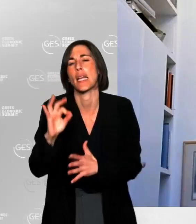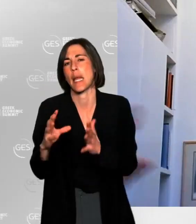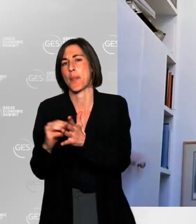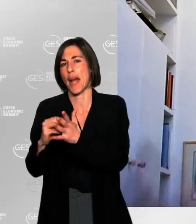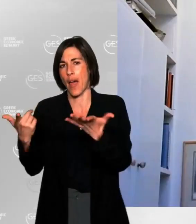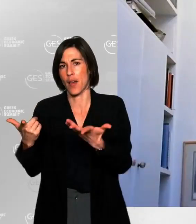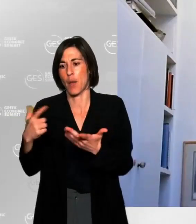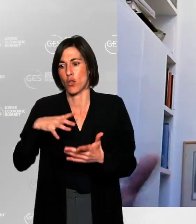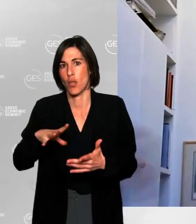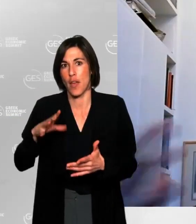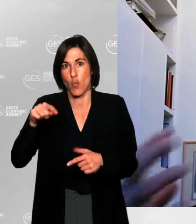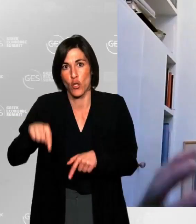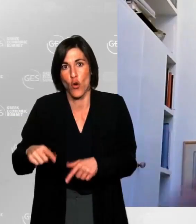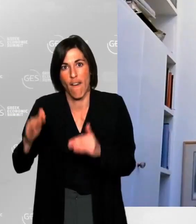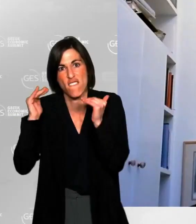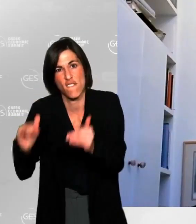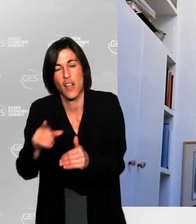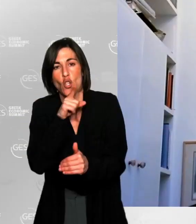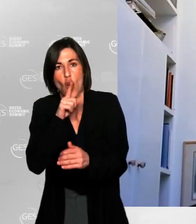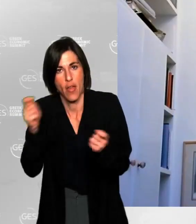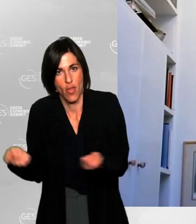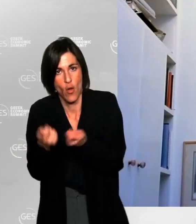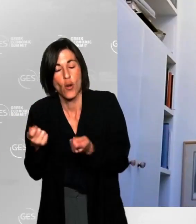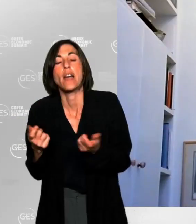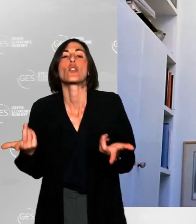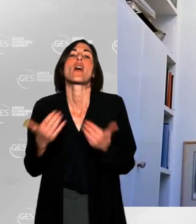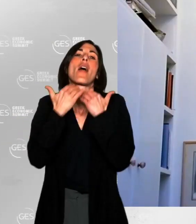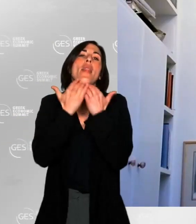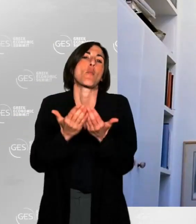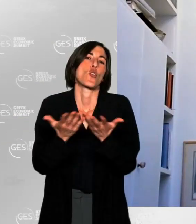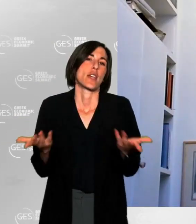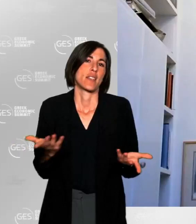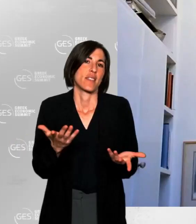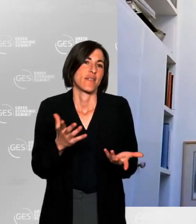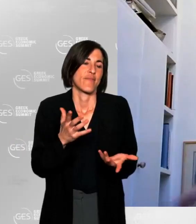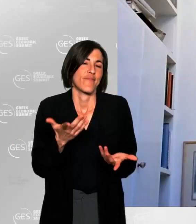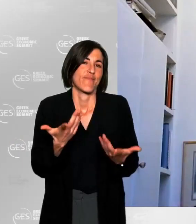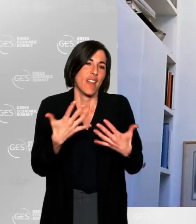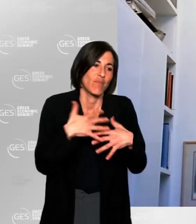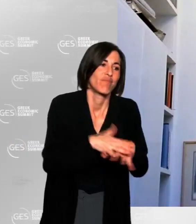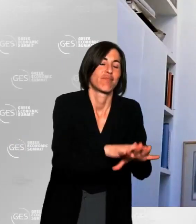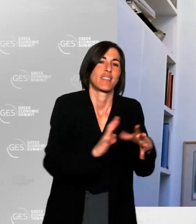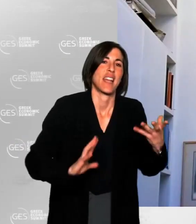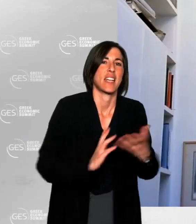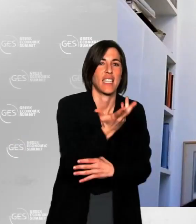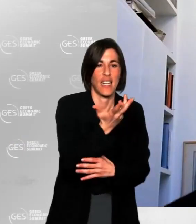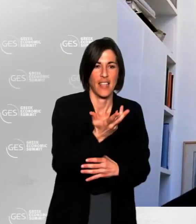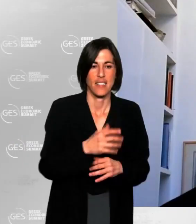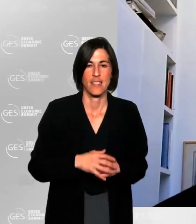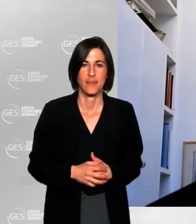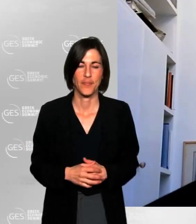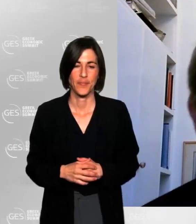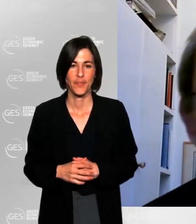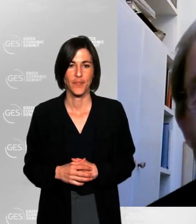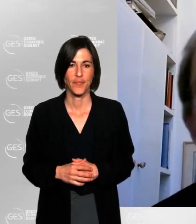it's so difficult to comprehend that that's what motivated me to spend so much